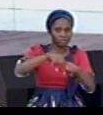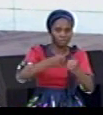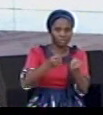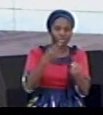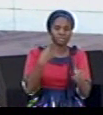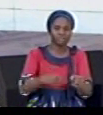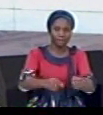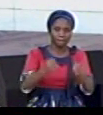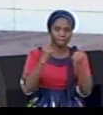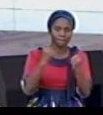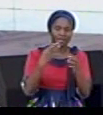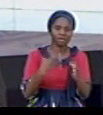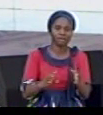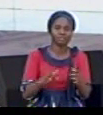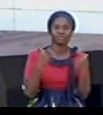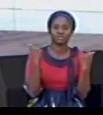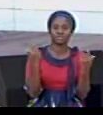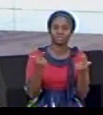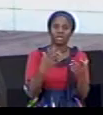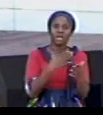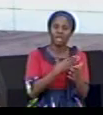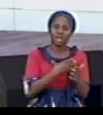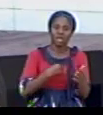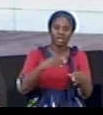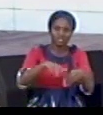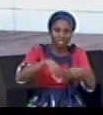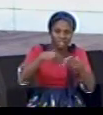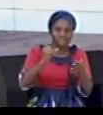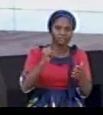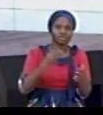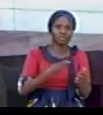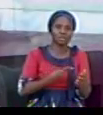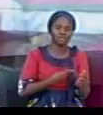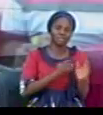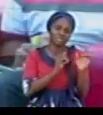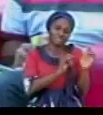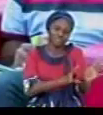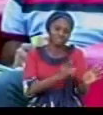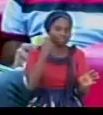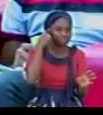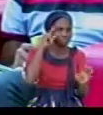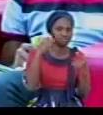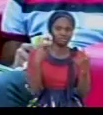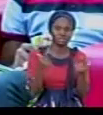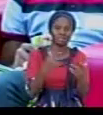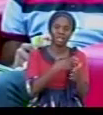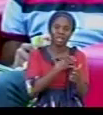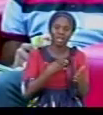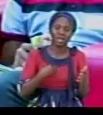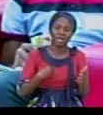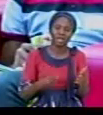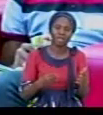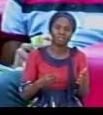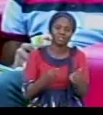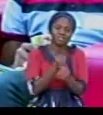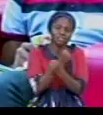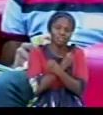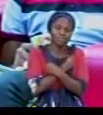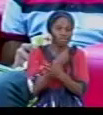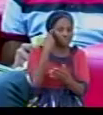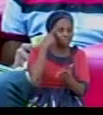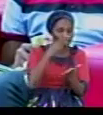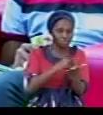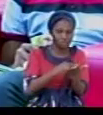power of sin. He gives us hatred for sin and love for